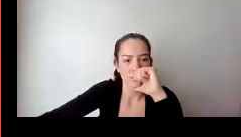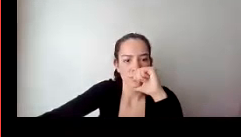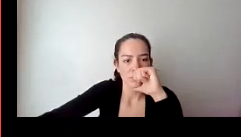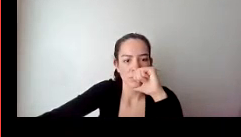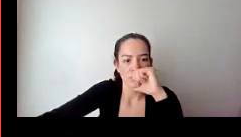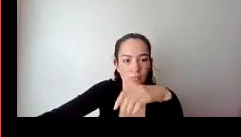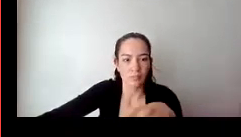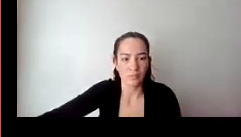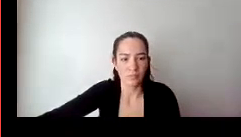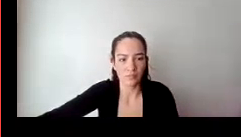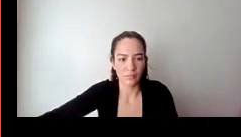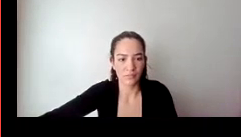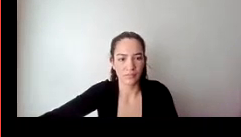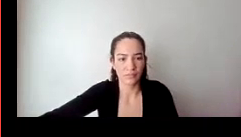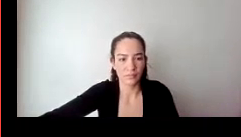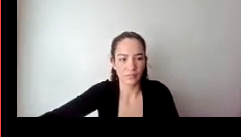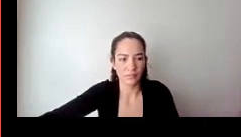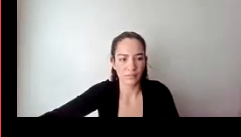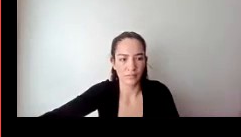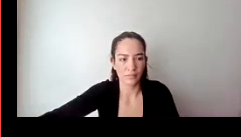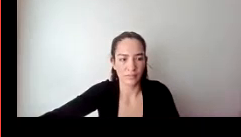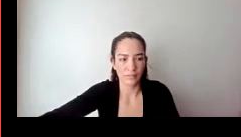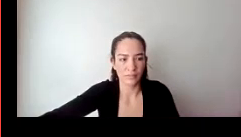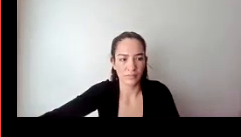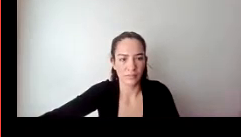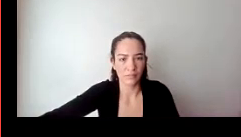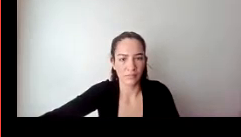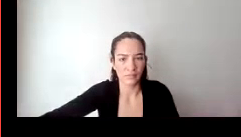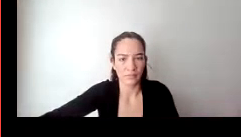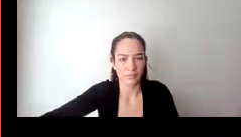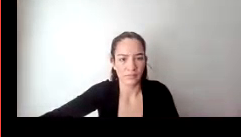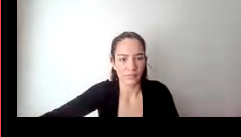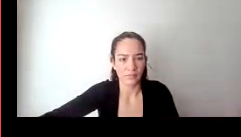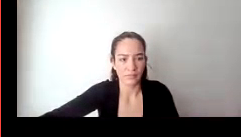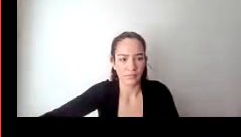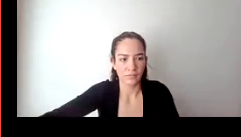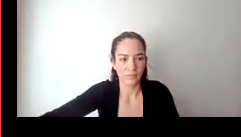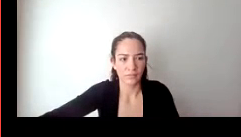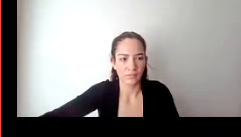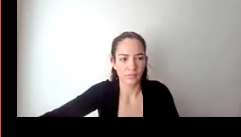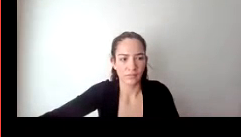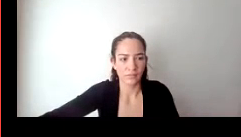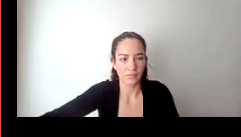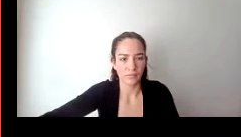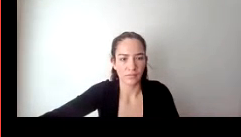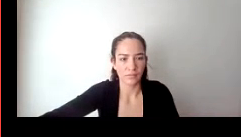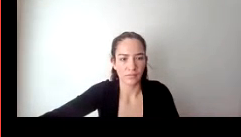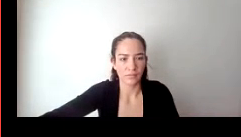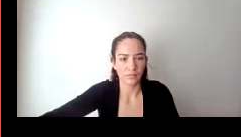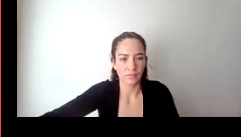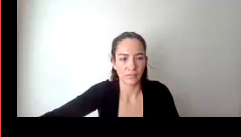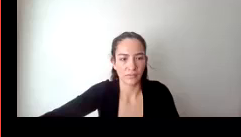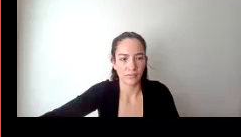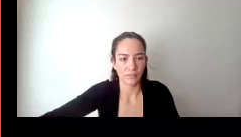resources. So thank you for sharing. And at any time, if you have other ideas or if this spurs